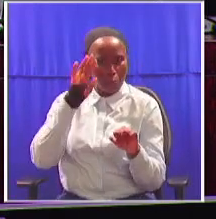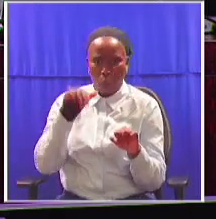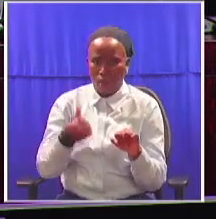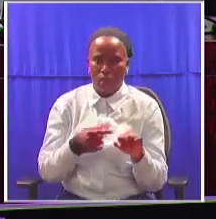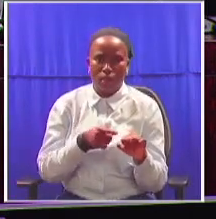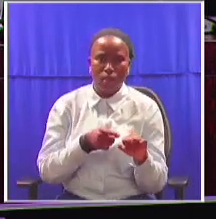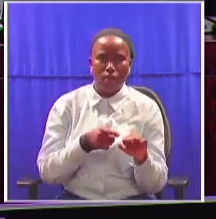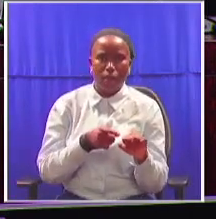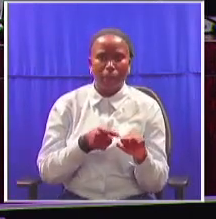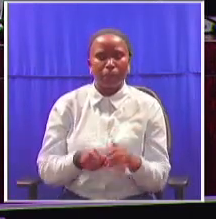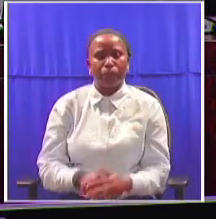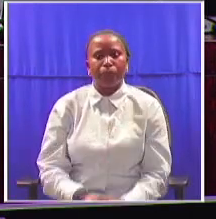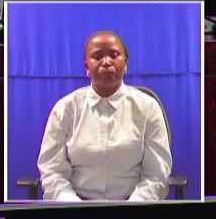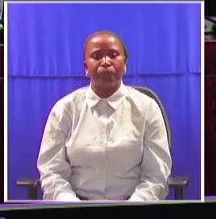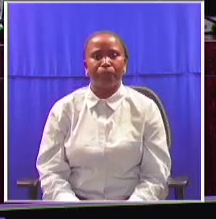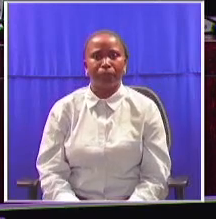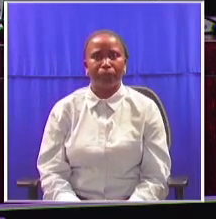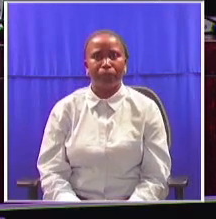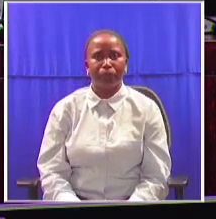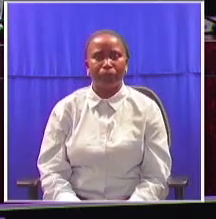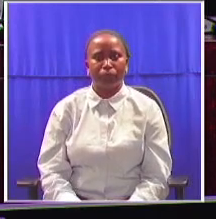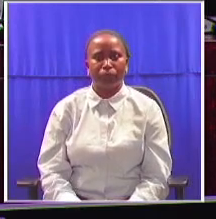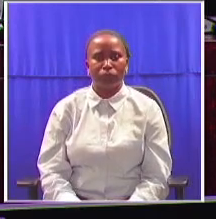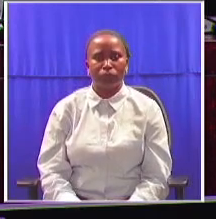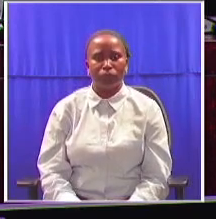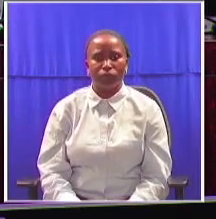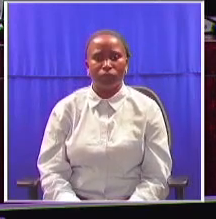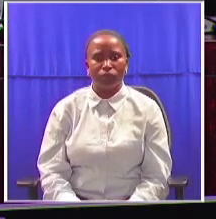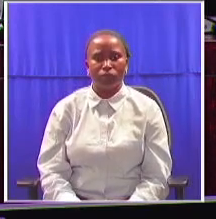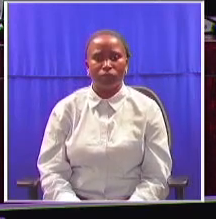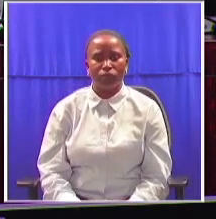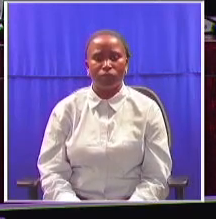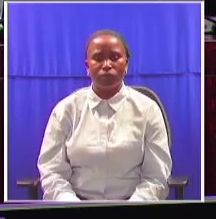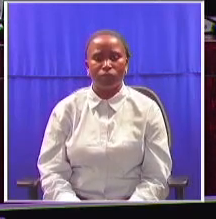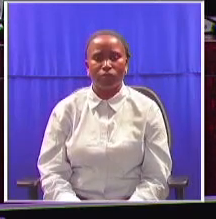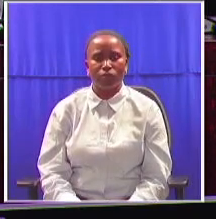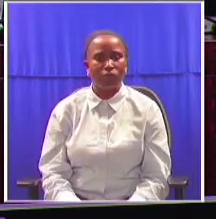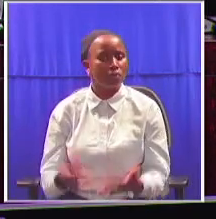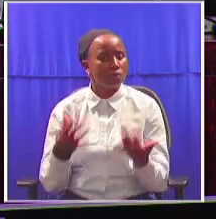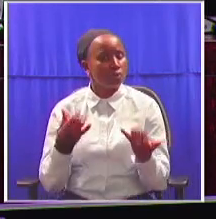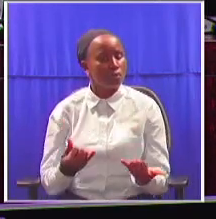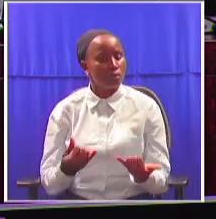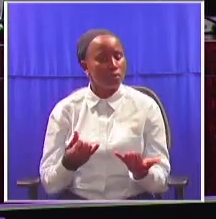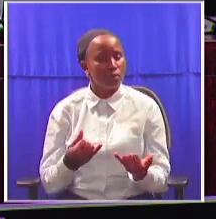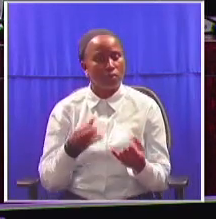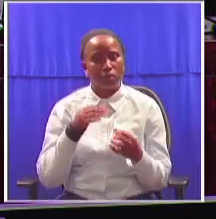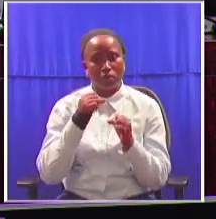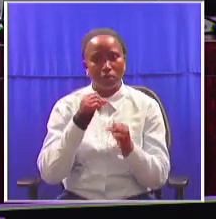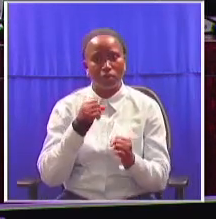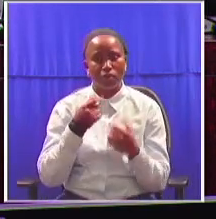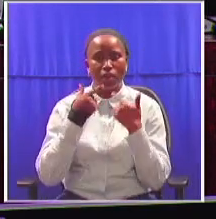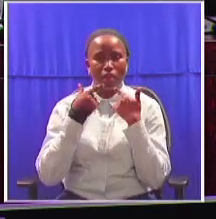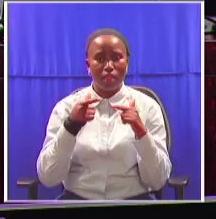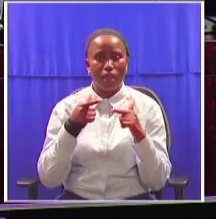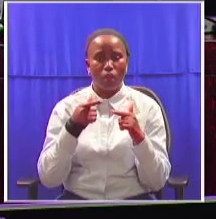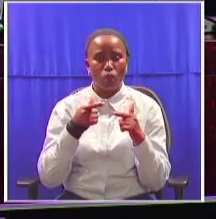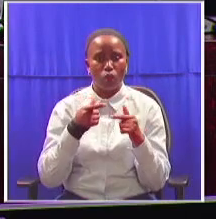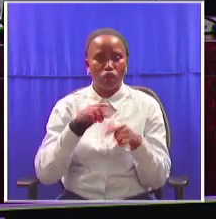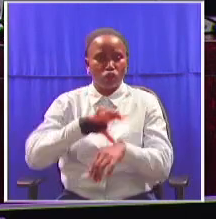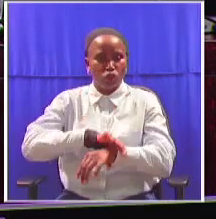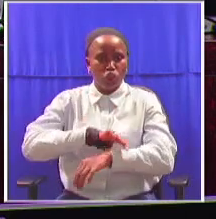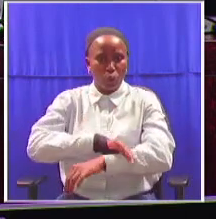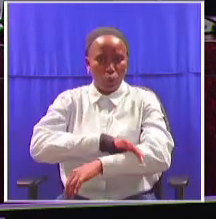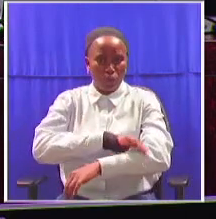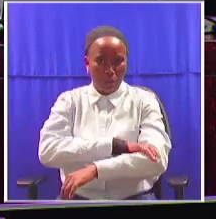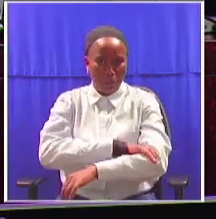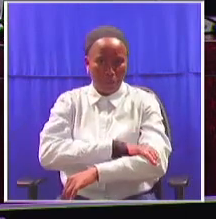Office lei ya kusungula la tikweni ra hina iona